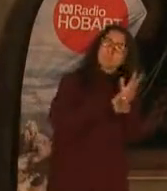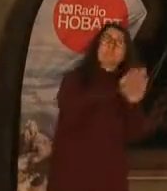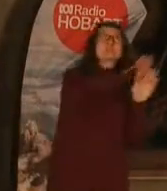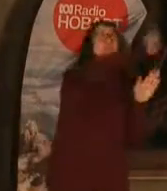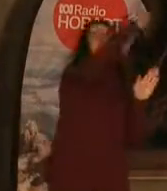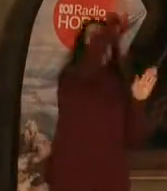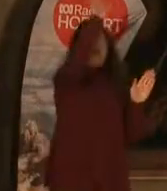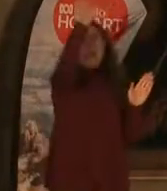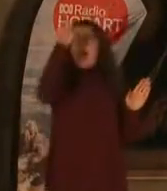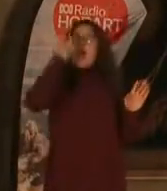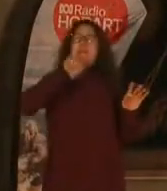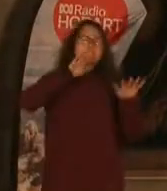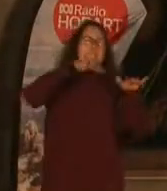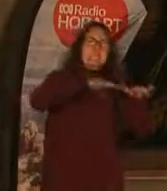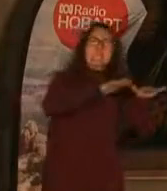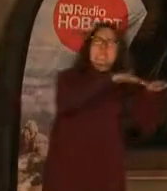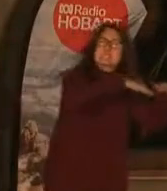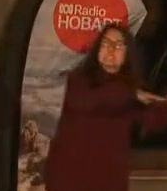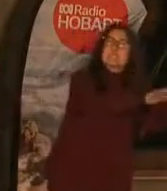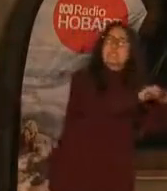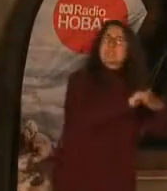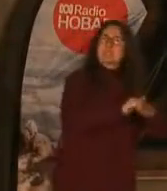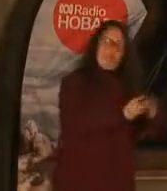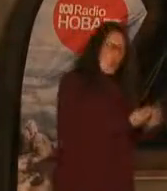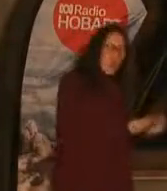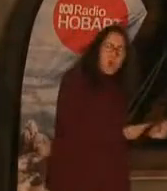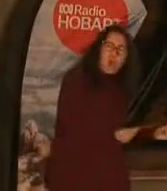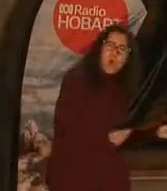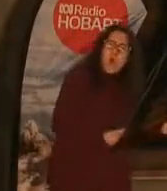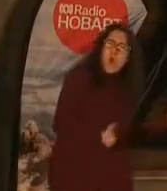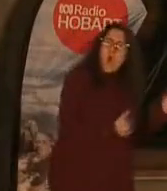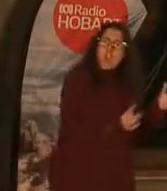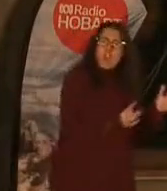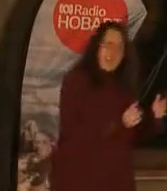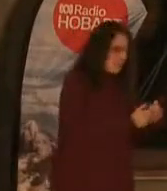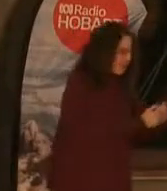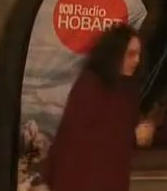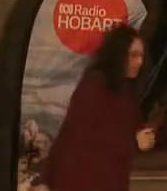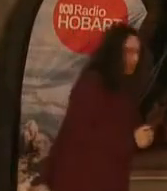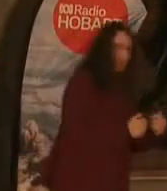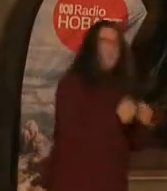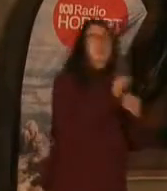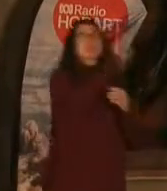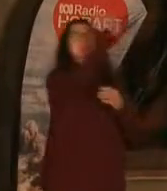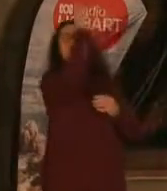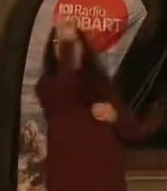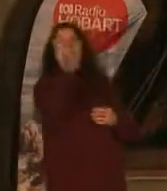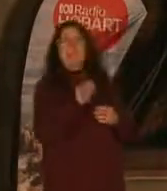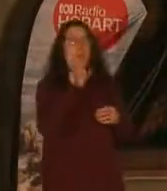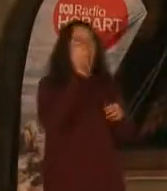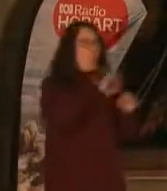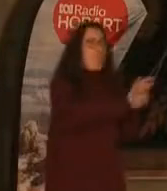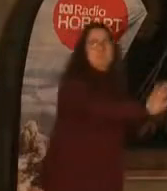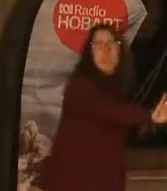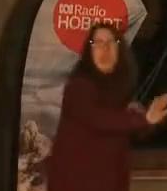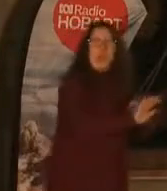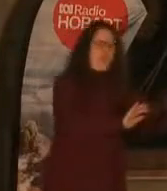country, and country is all so related. And to, you know, look